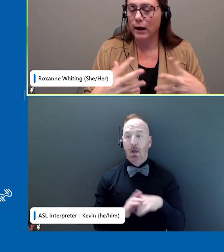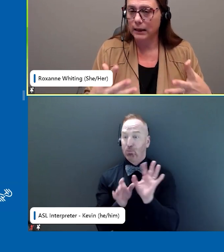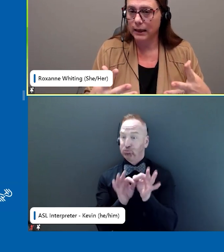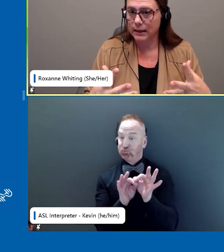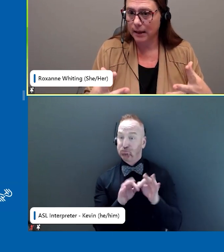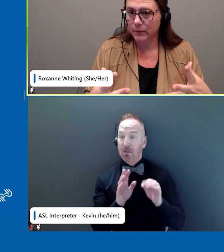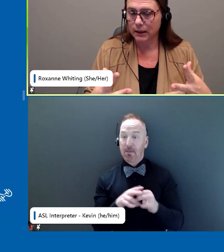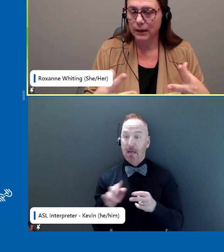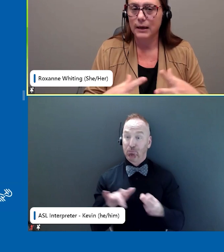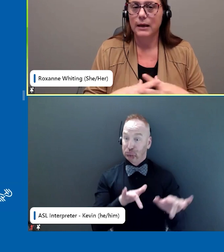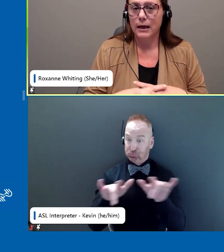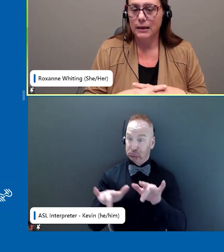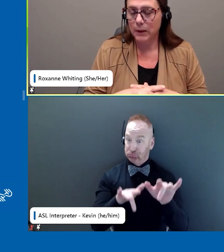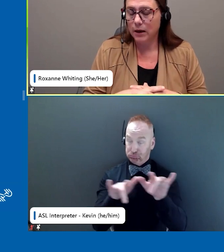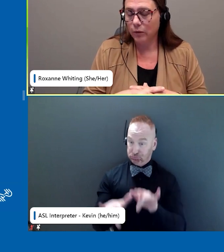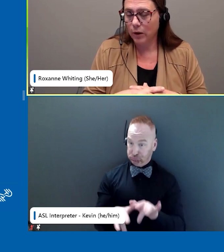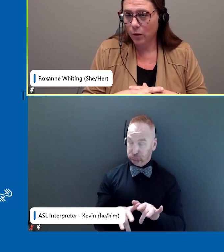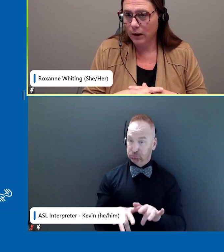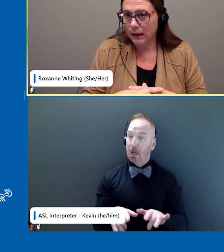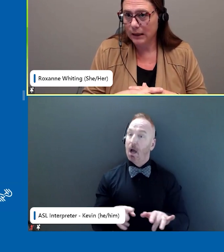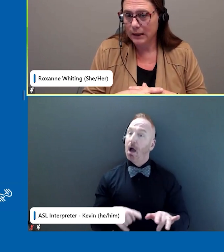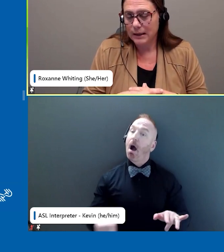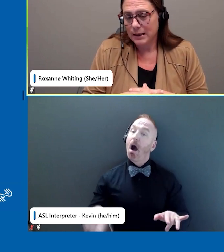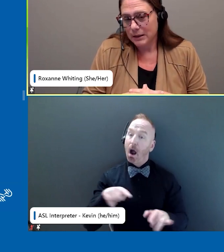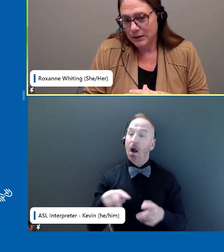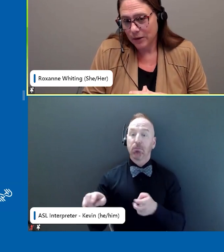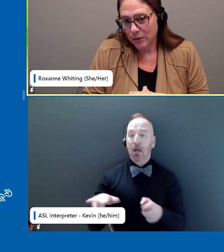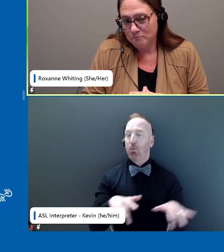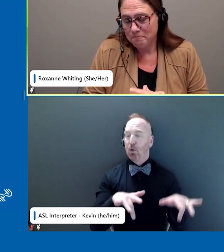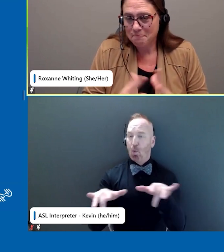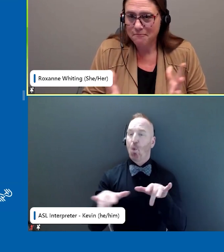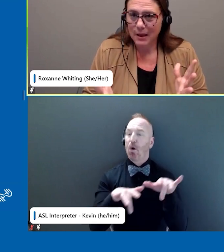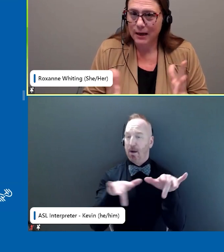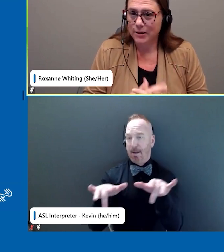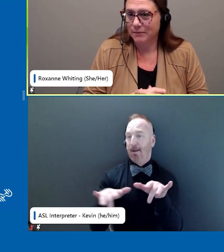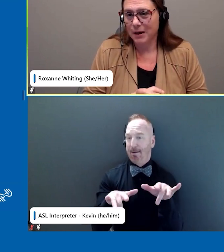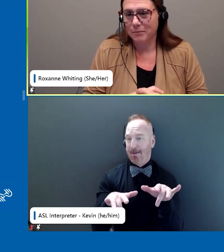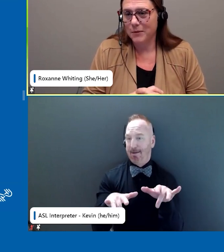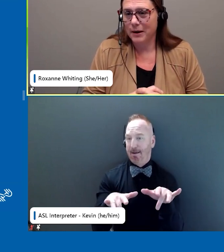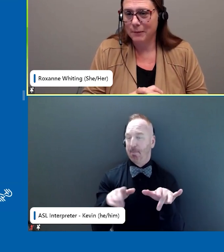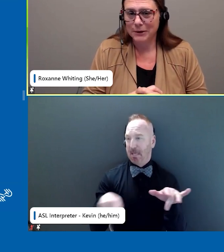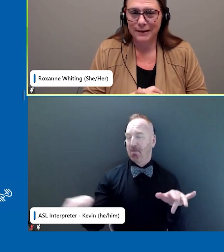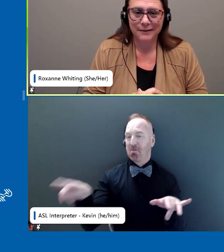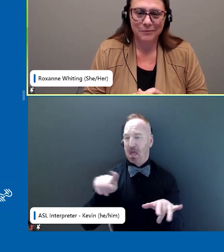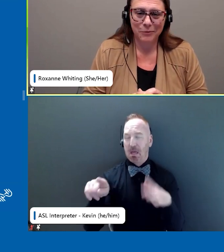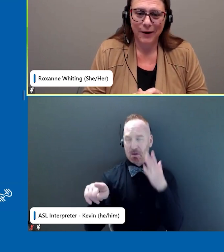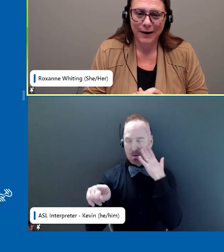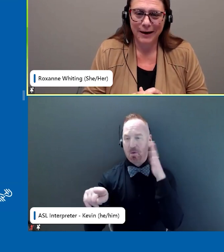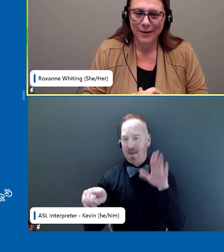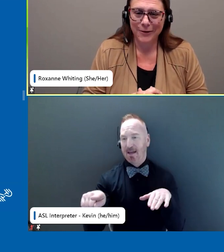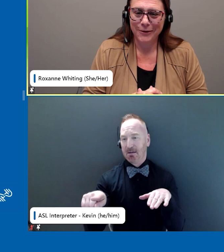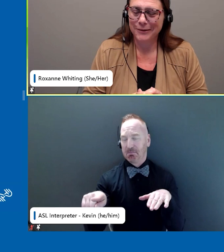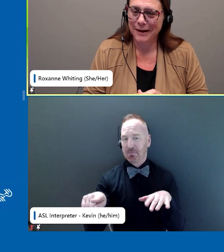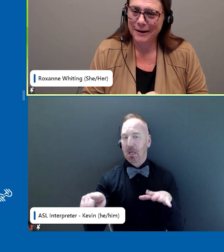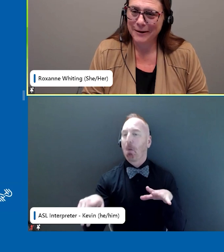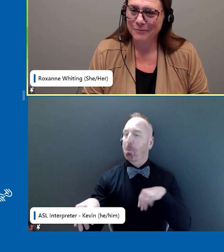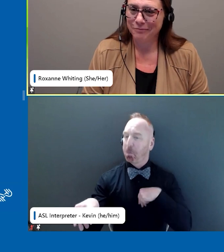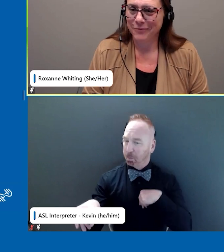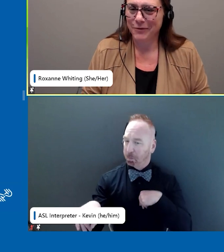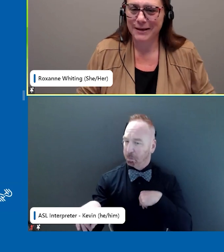more widely accepted as being recorded. So I'm not able to provide any